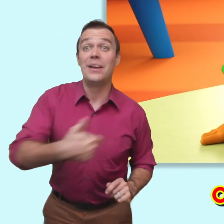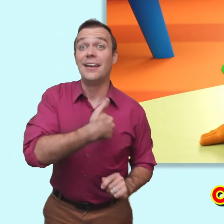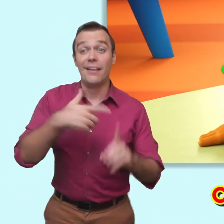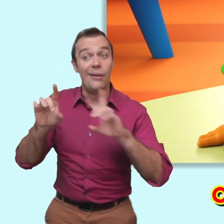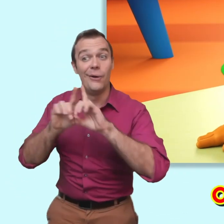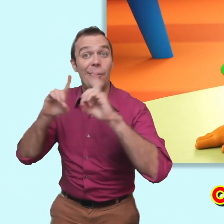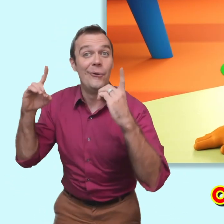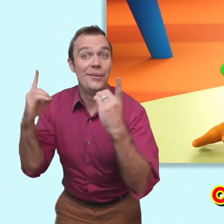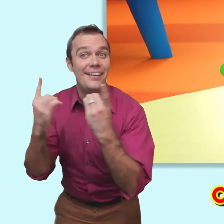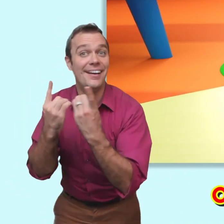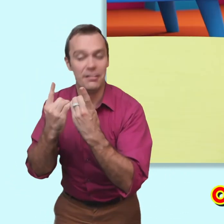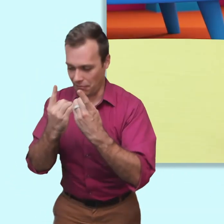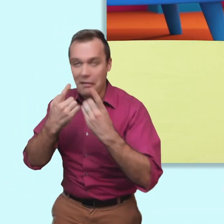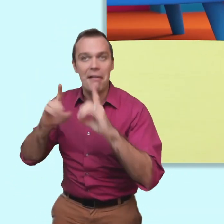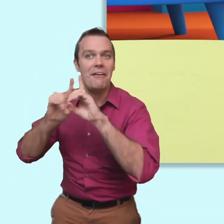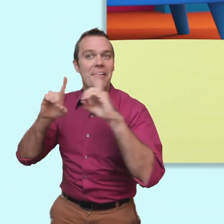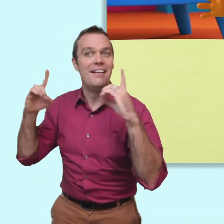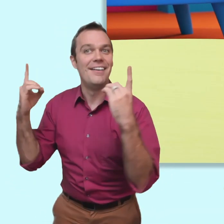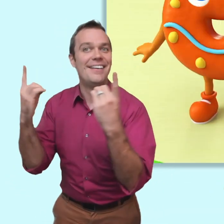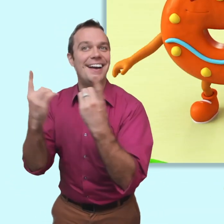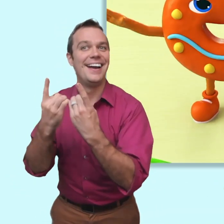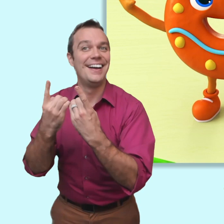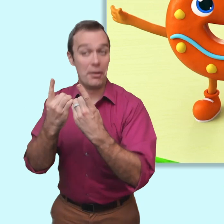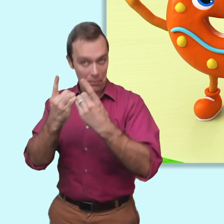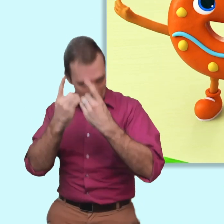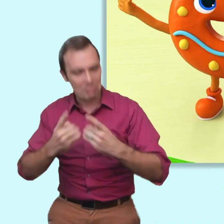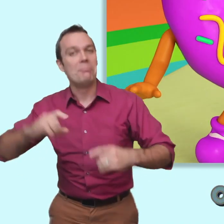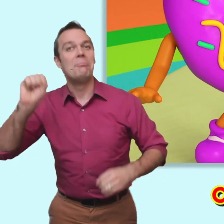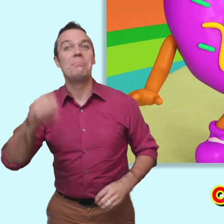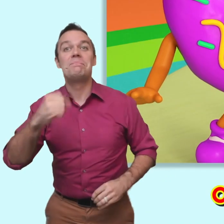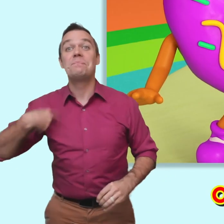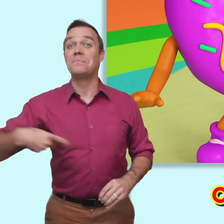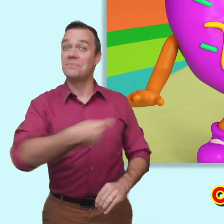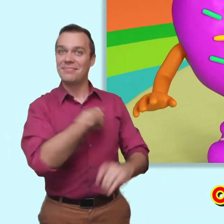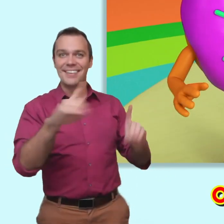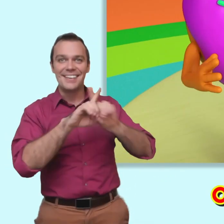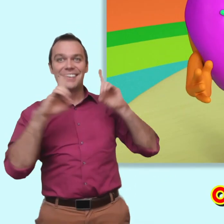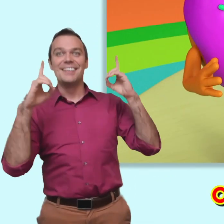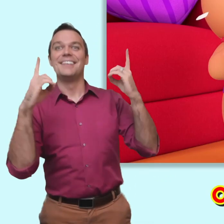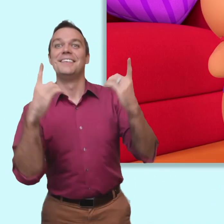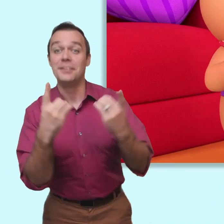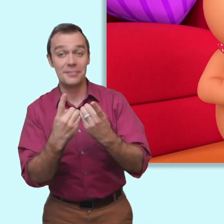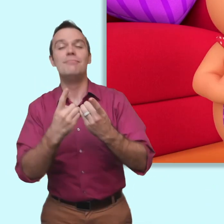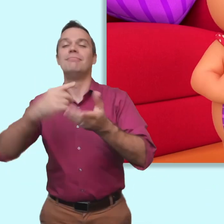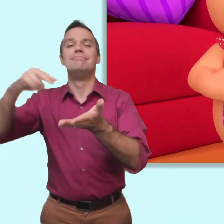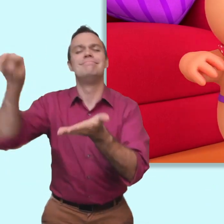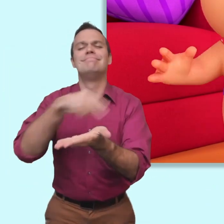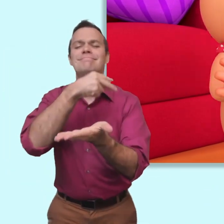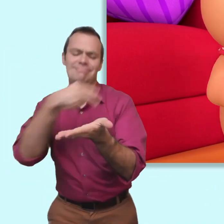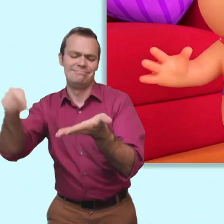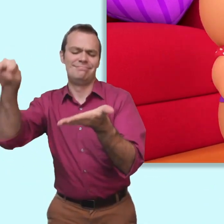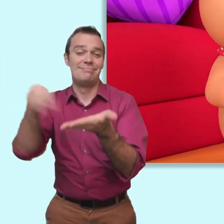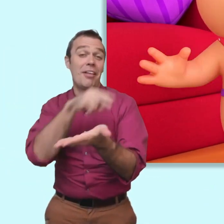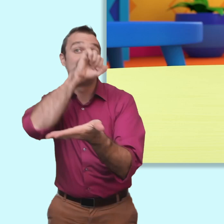Oh yes, we are the donuts, the donuts, the donuts. Oh yes, we are the donuts, and we